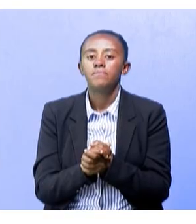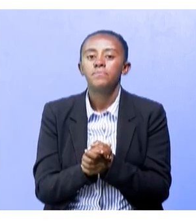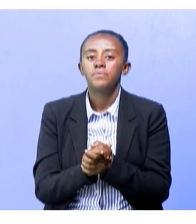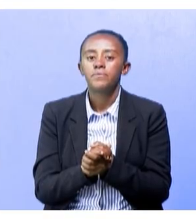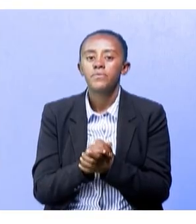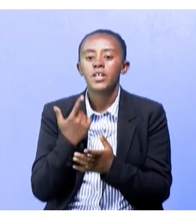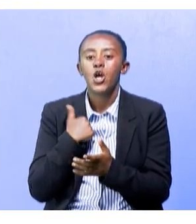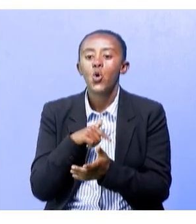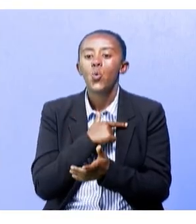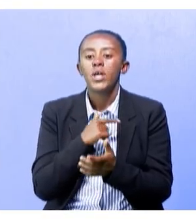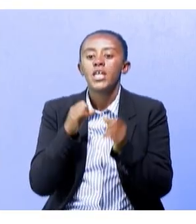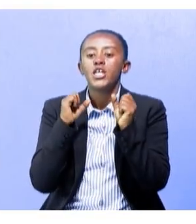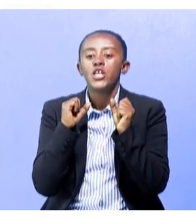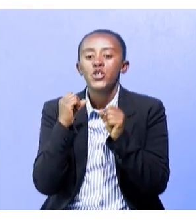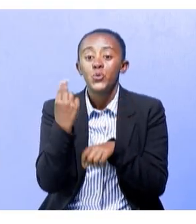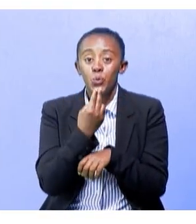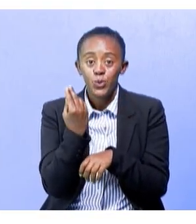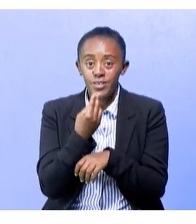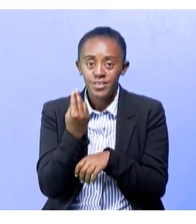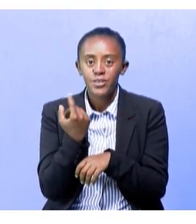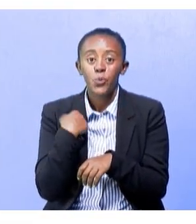we use